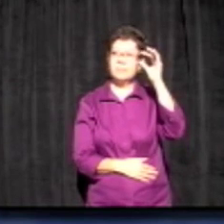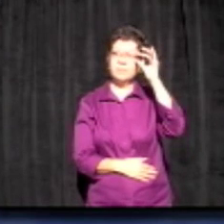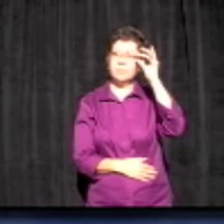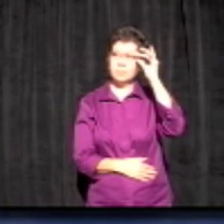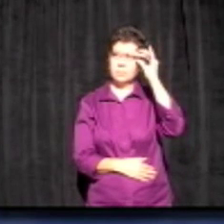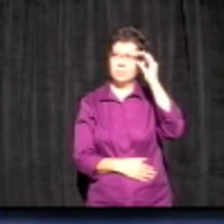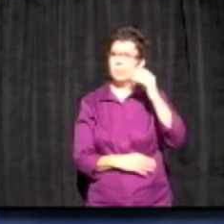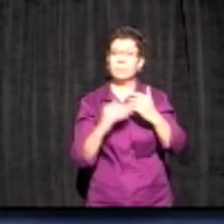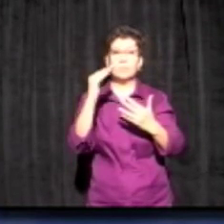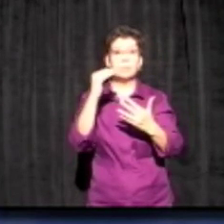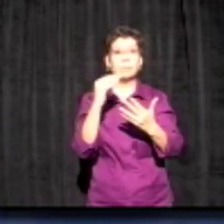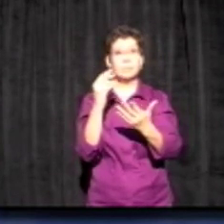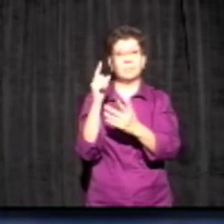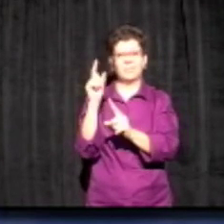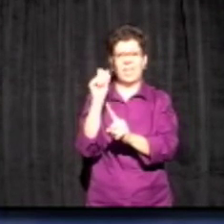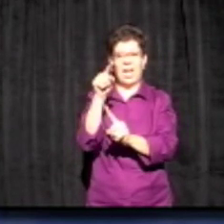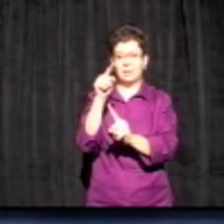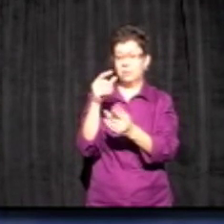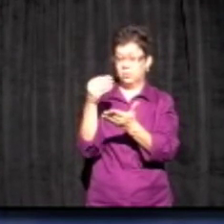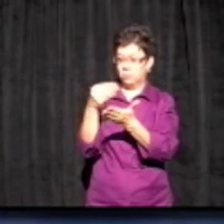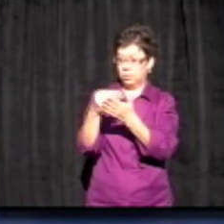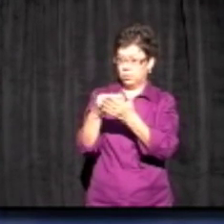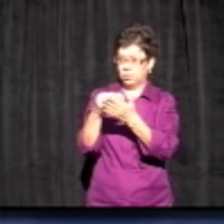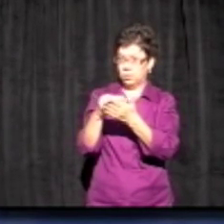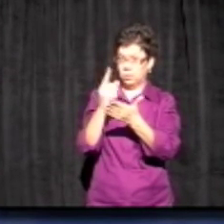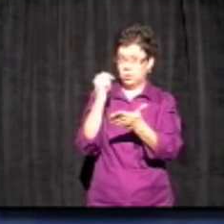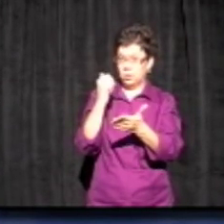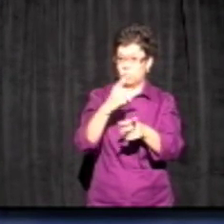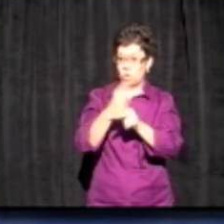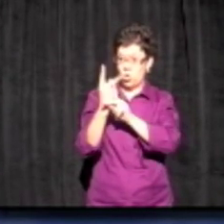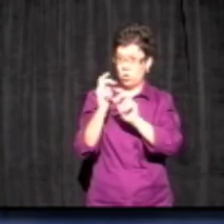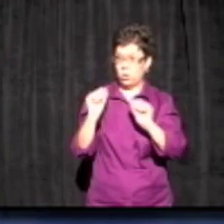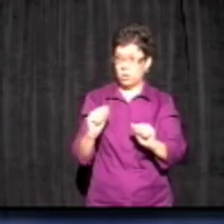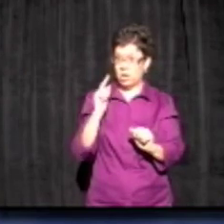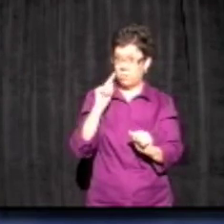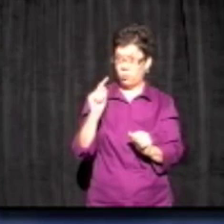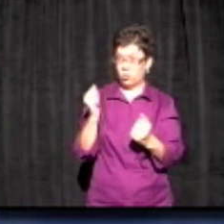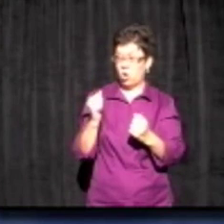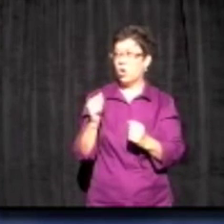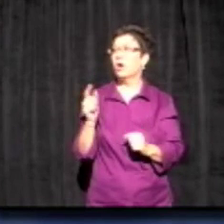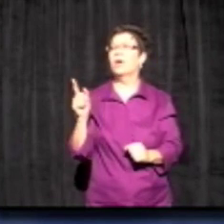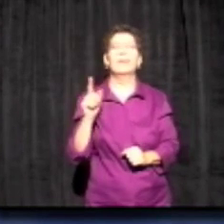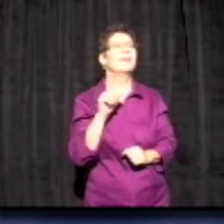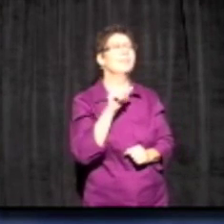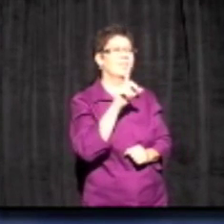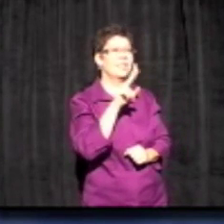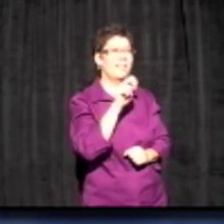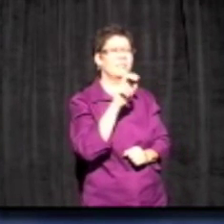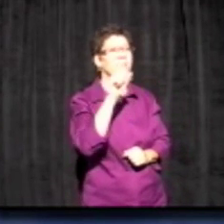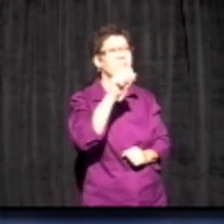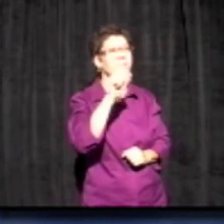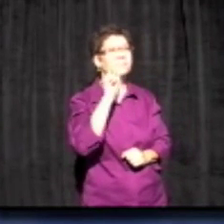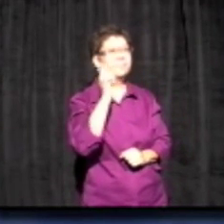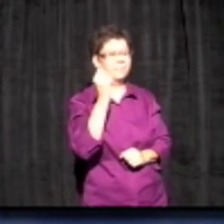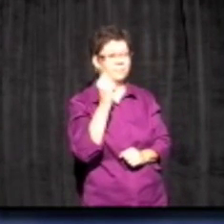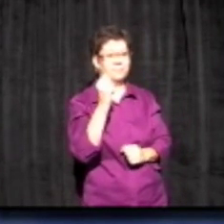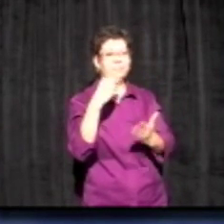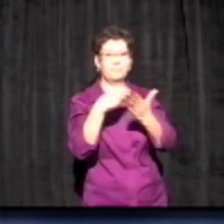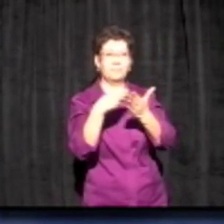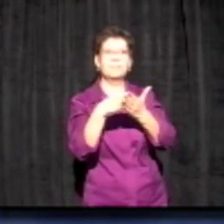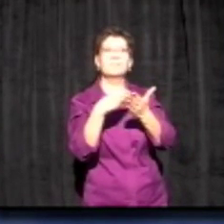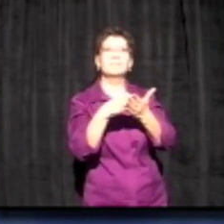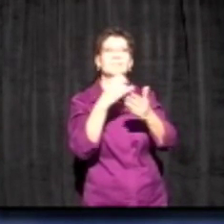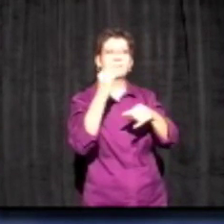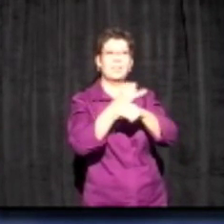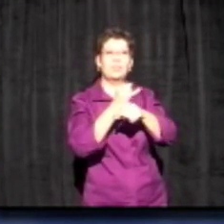Is financing available for the vehicle? Dave? Yes, we're working with several finance companies, major finance